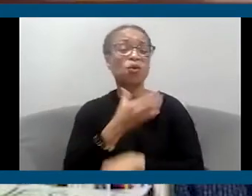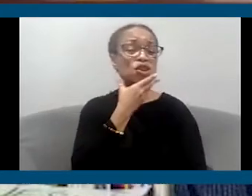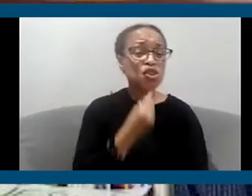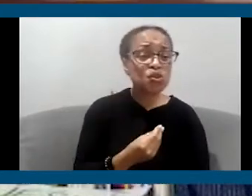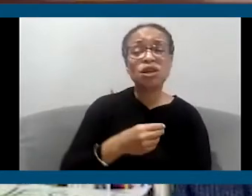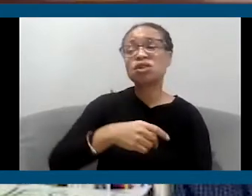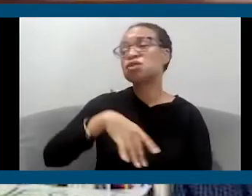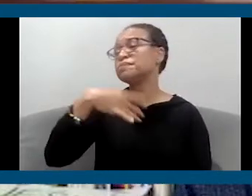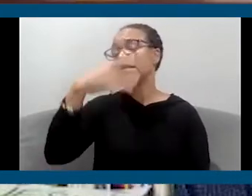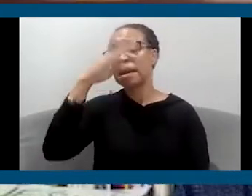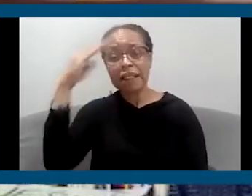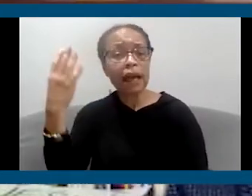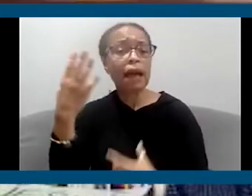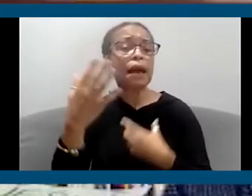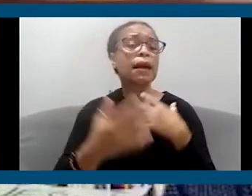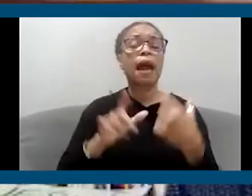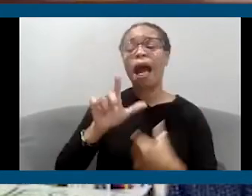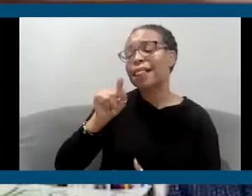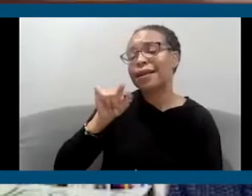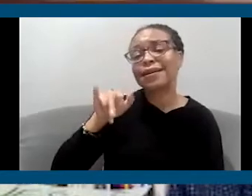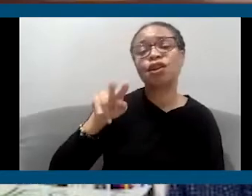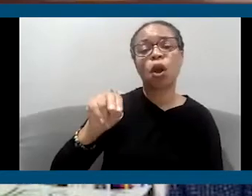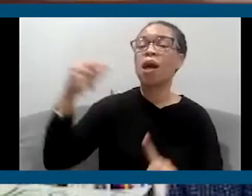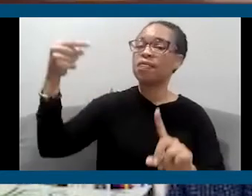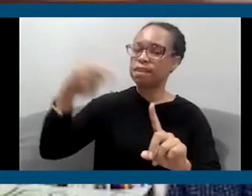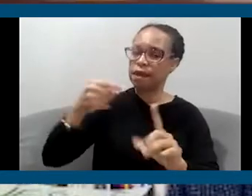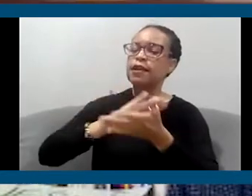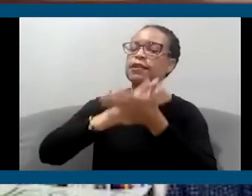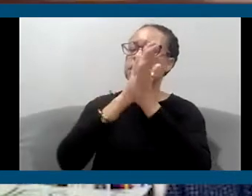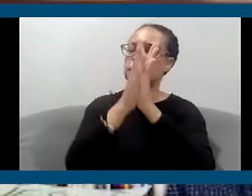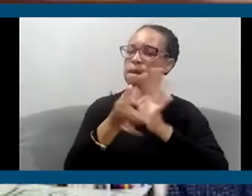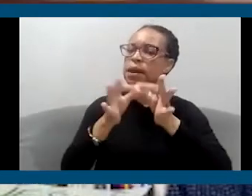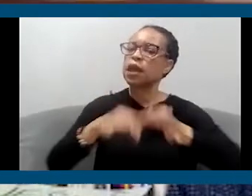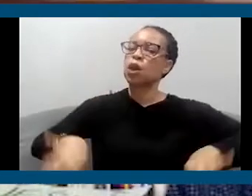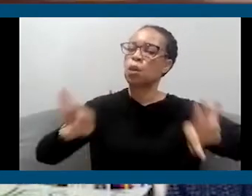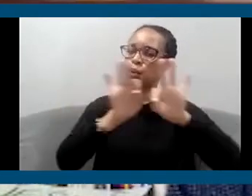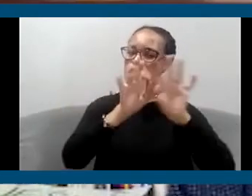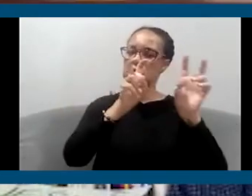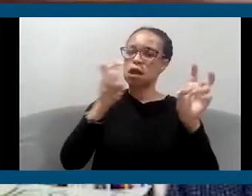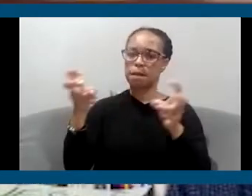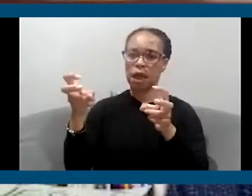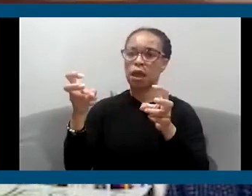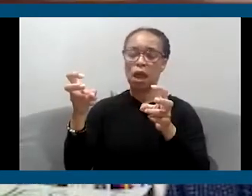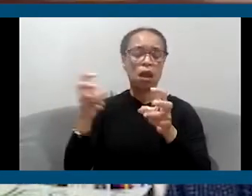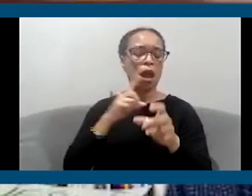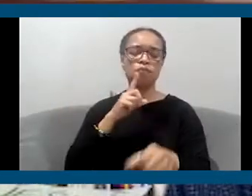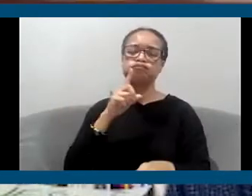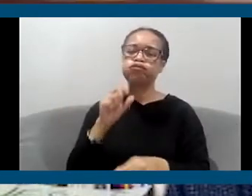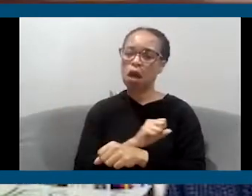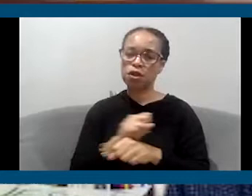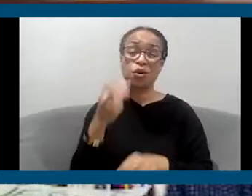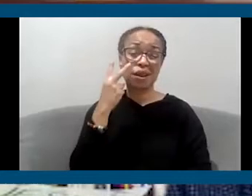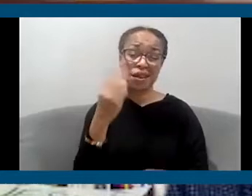activists, Latino activists, labor activists. This is becoming an important issue. And I promise you, we're going to see more change in